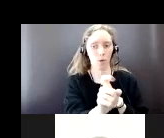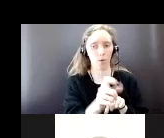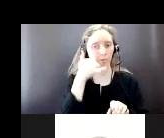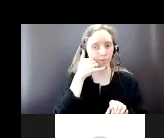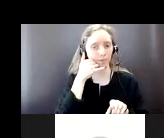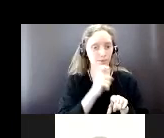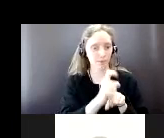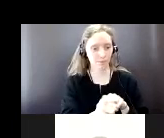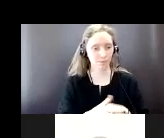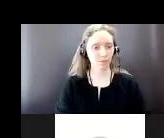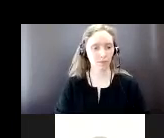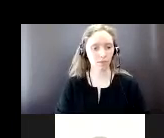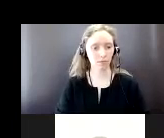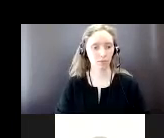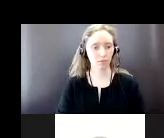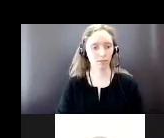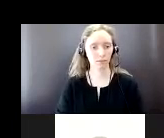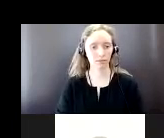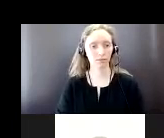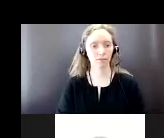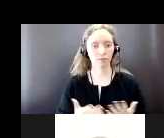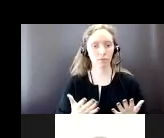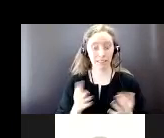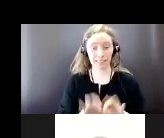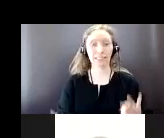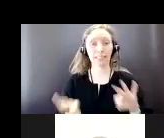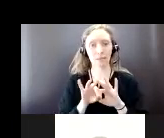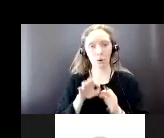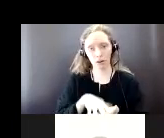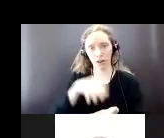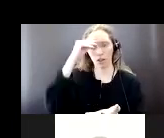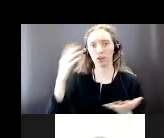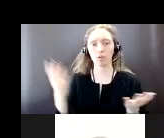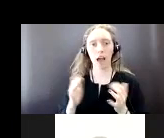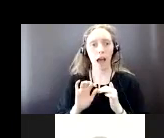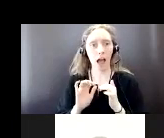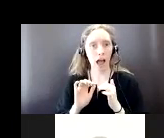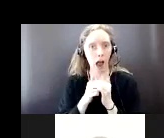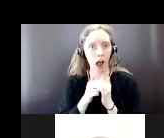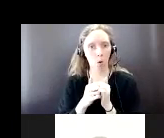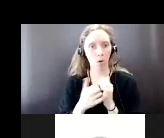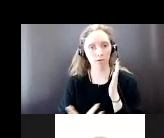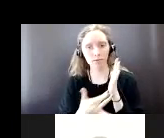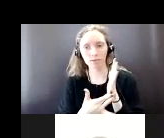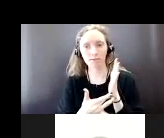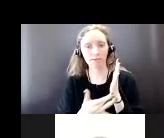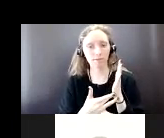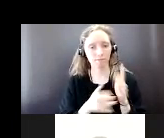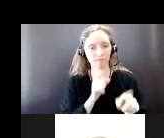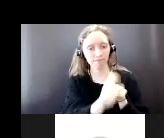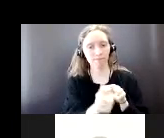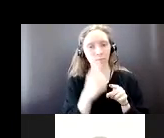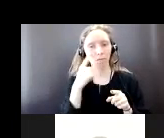the fraudsters are using. They use automated dialing, which means that it's